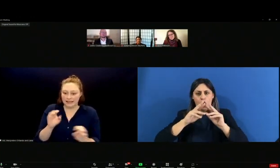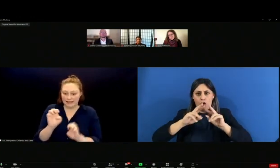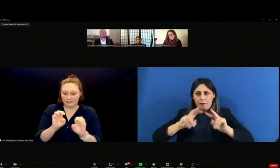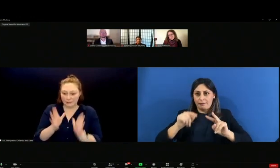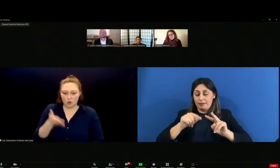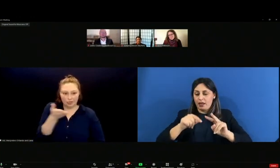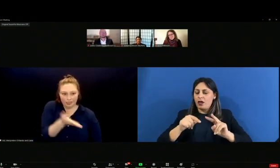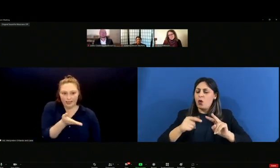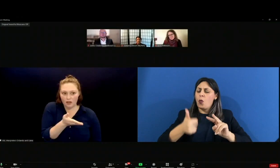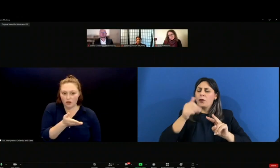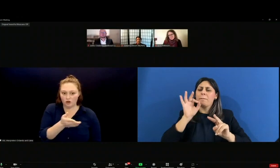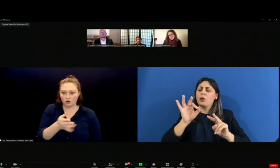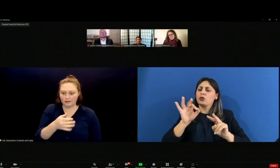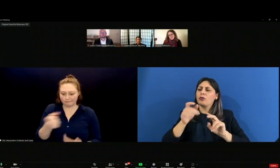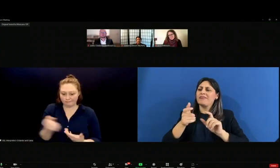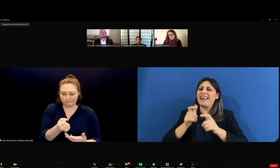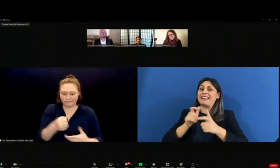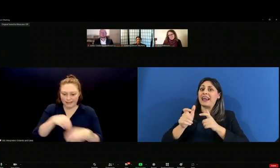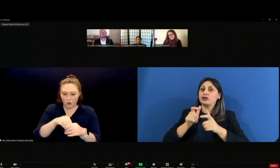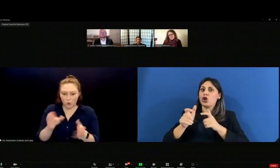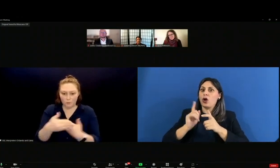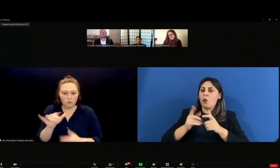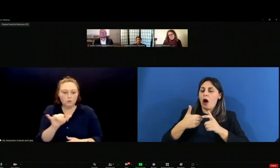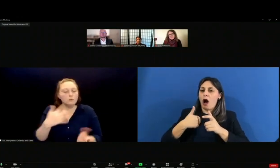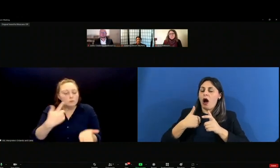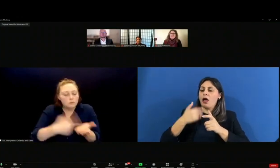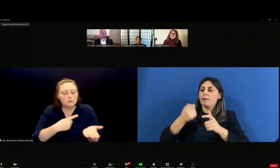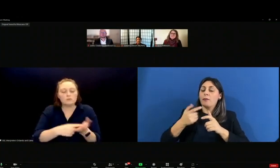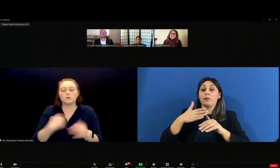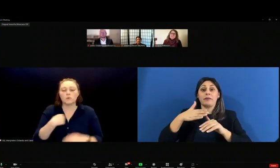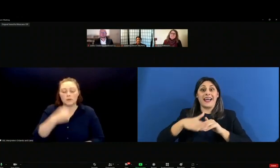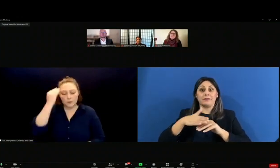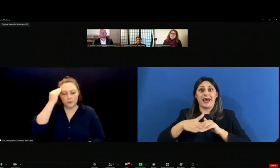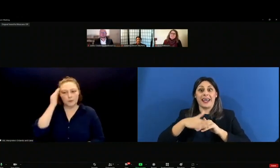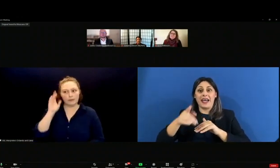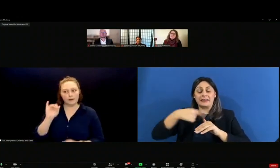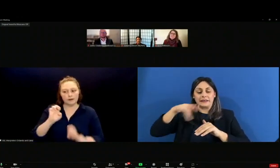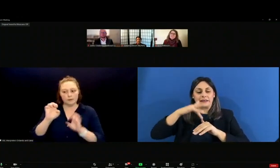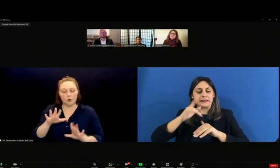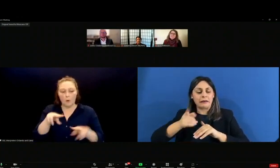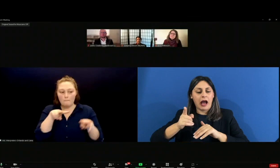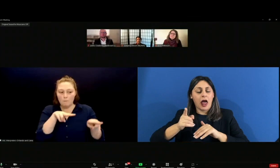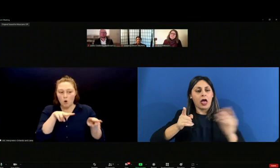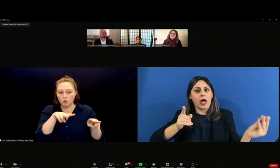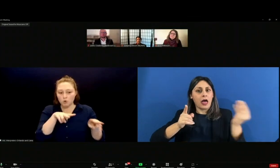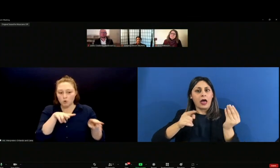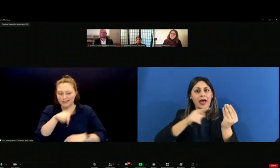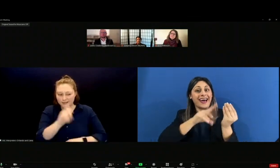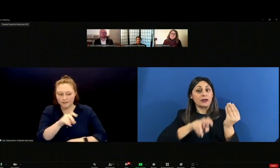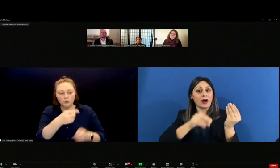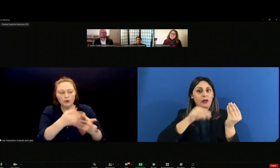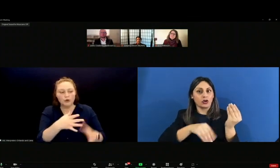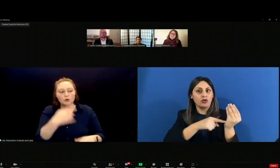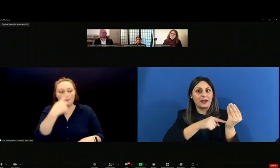the experimenter was there, and we learned that actually sometimes the experimenter monitoring the production asked the director to